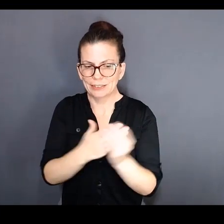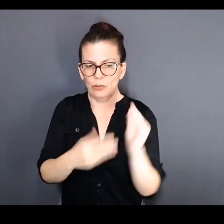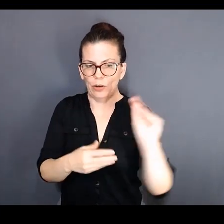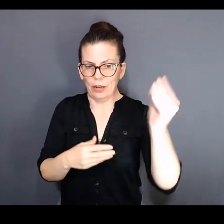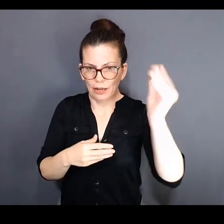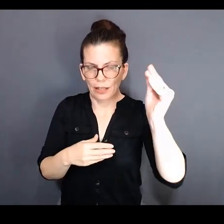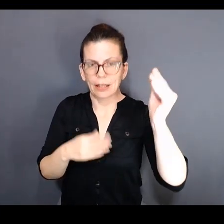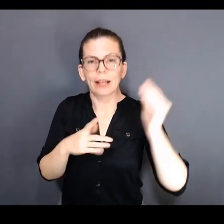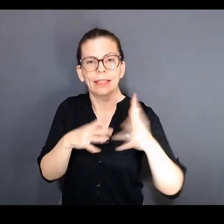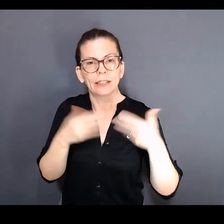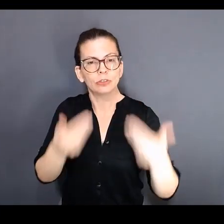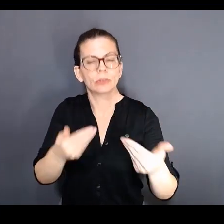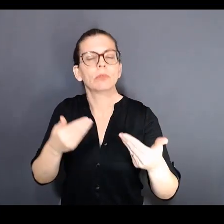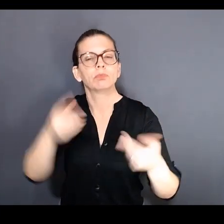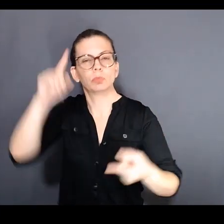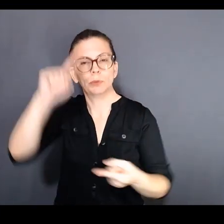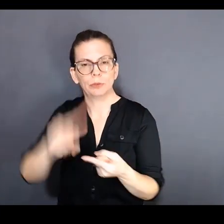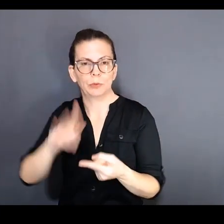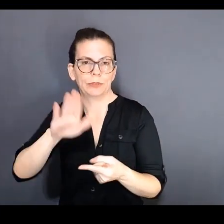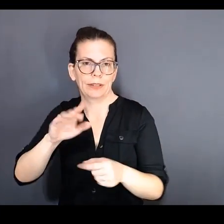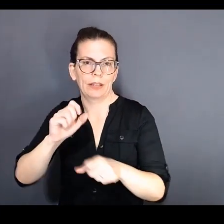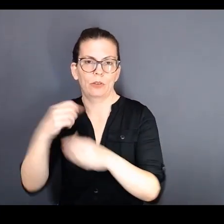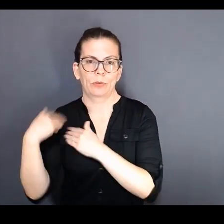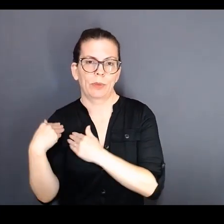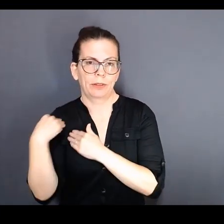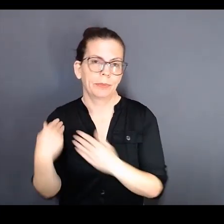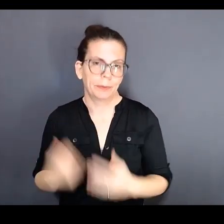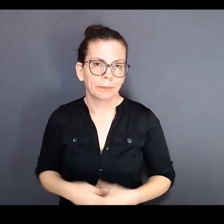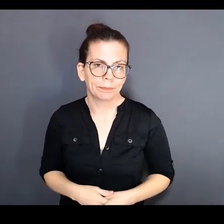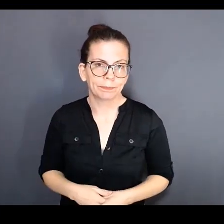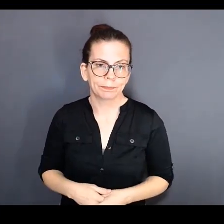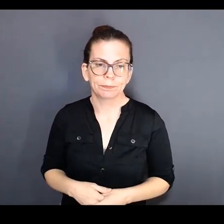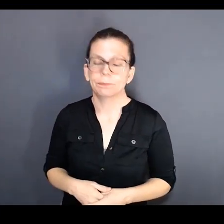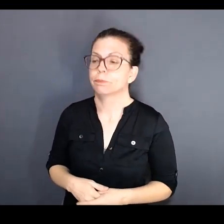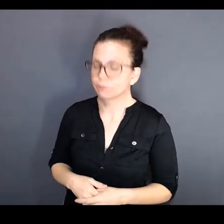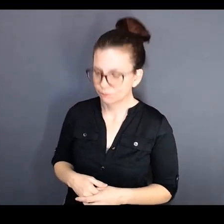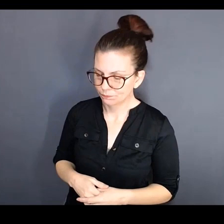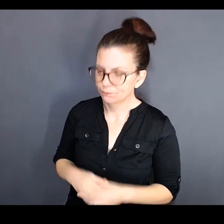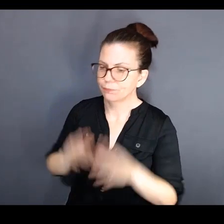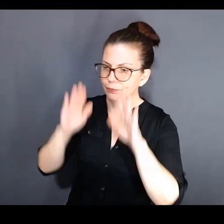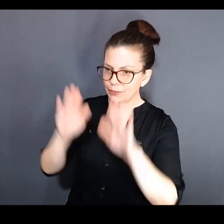or update these packages first. That will reduce their risk posture significantly.